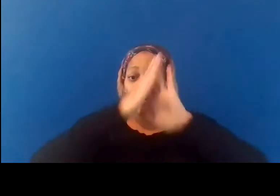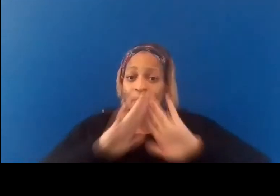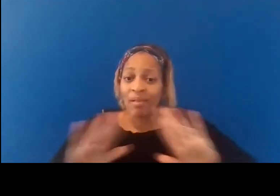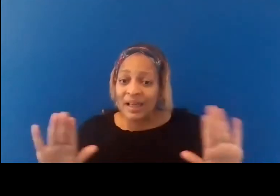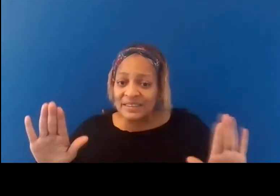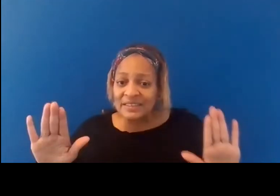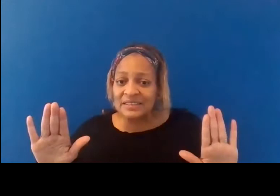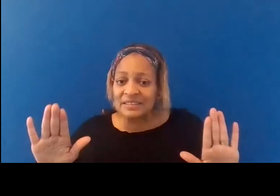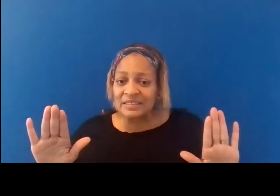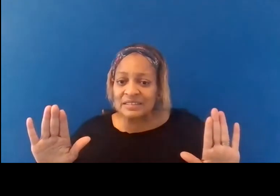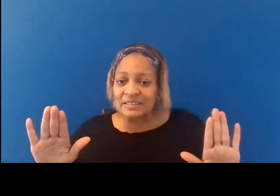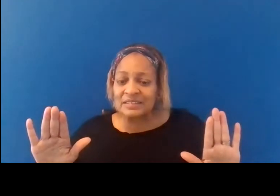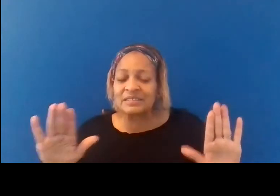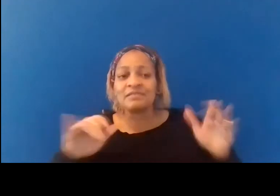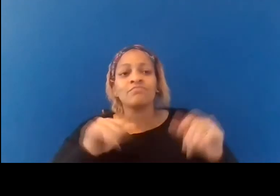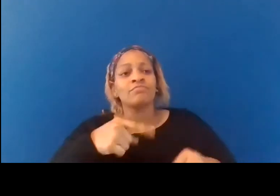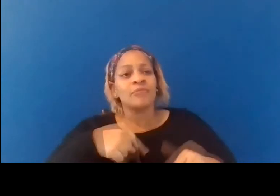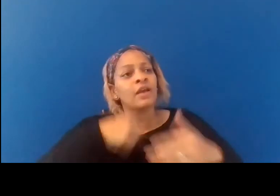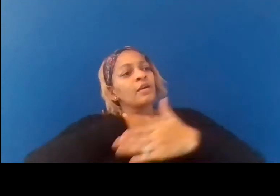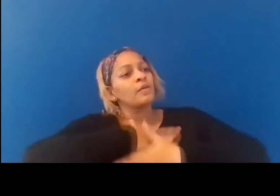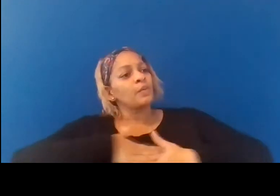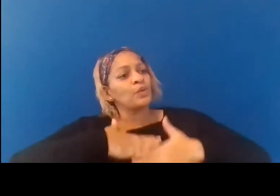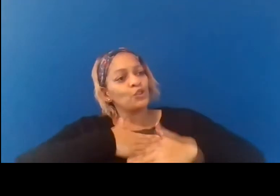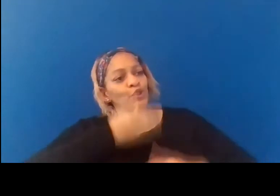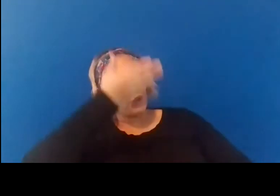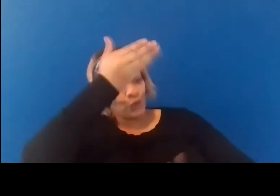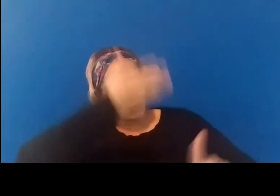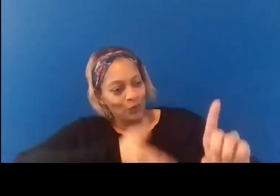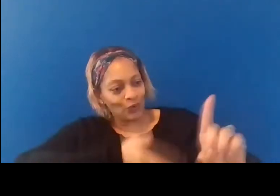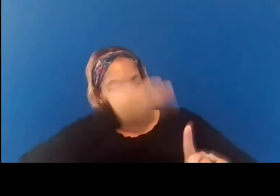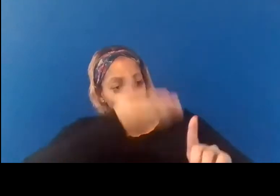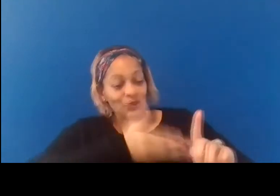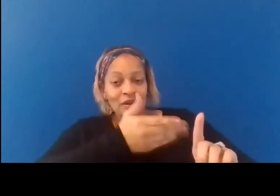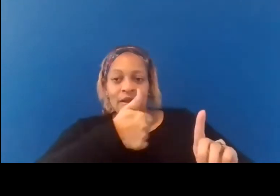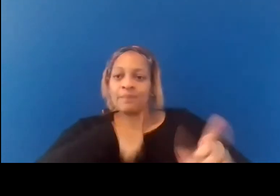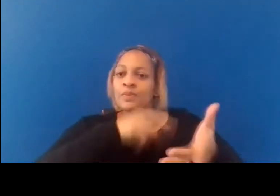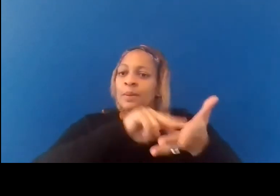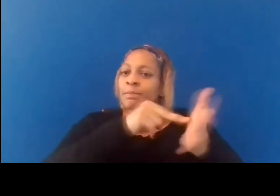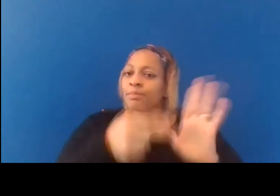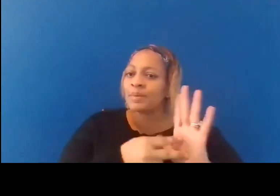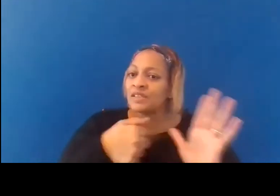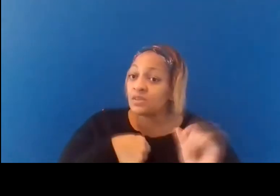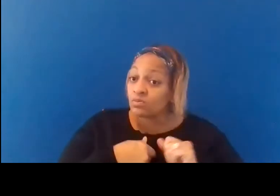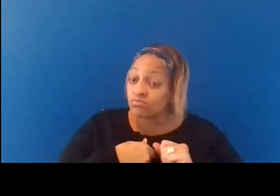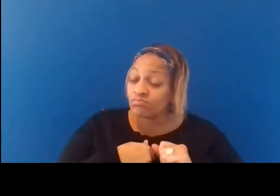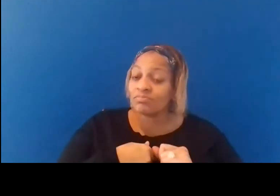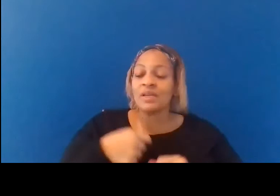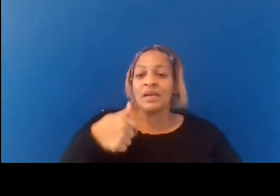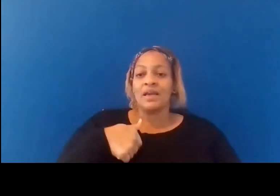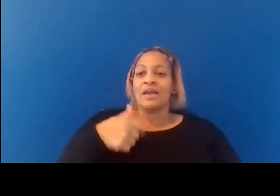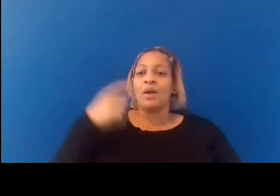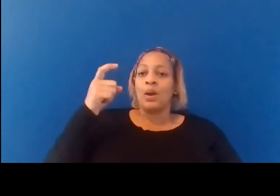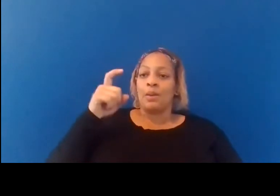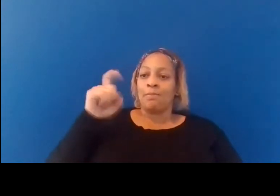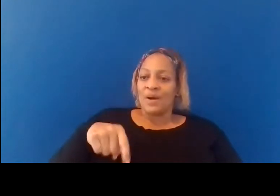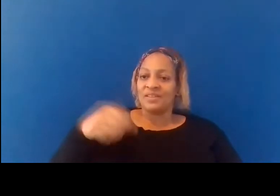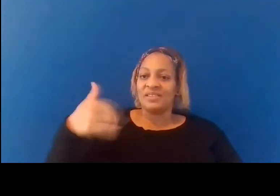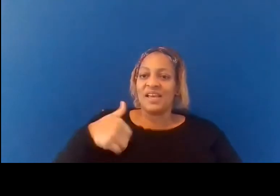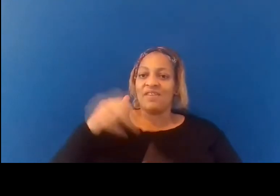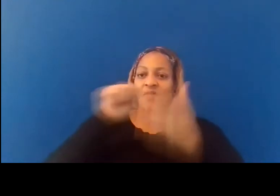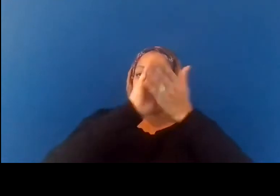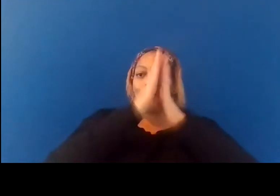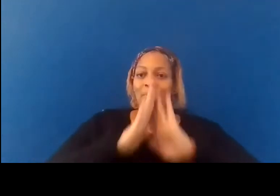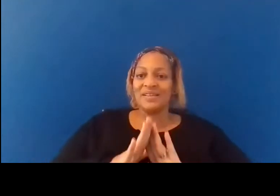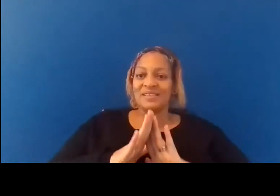I appreciate you. And because I appreciate you, it means there must be a blessing within